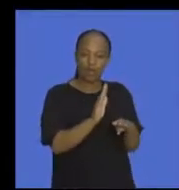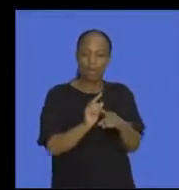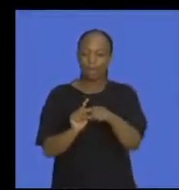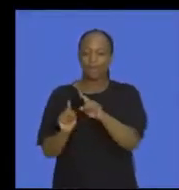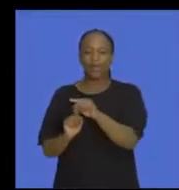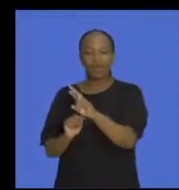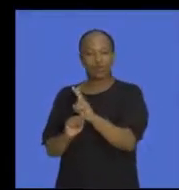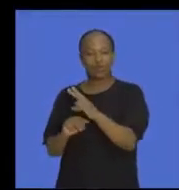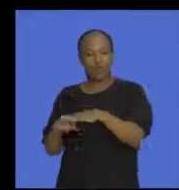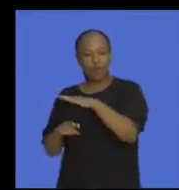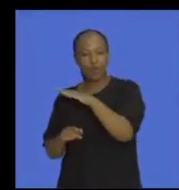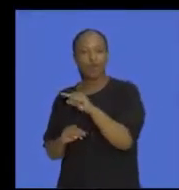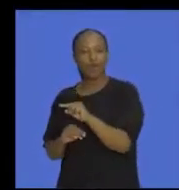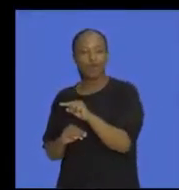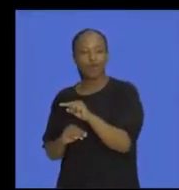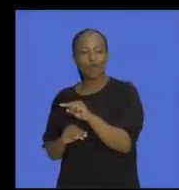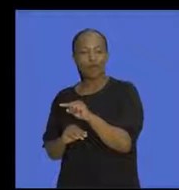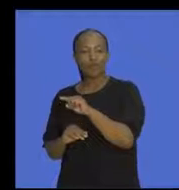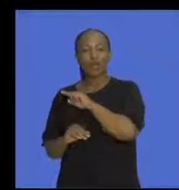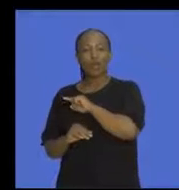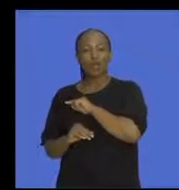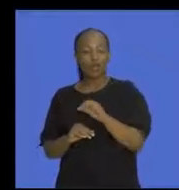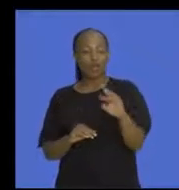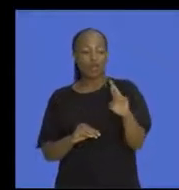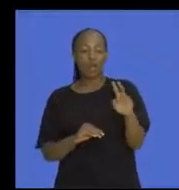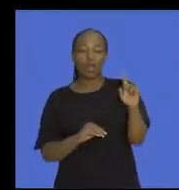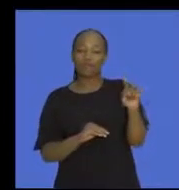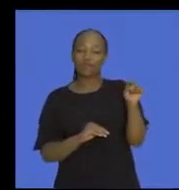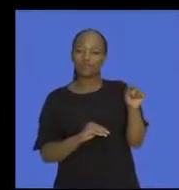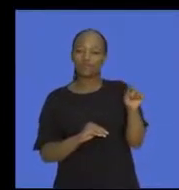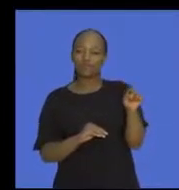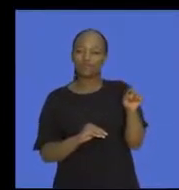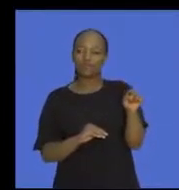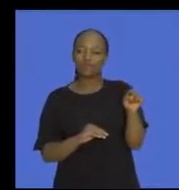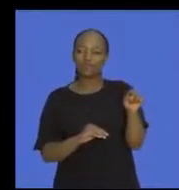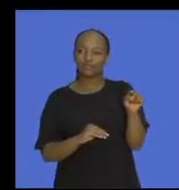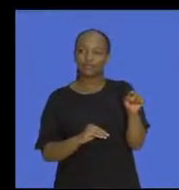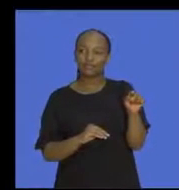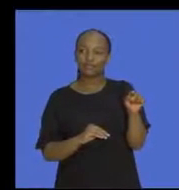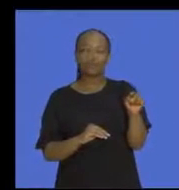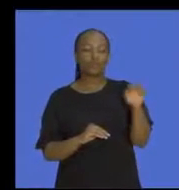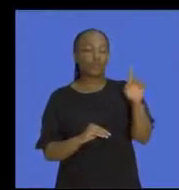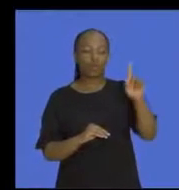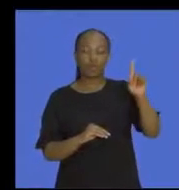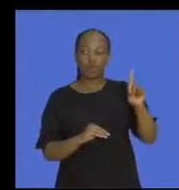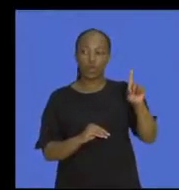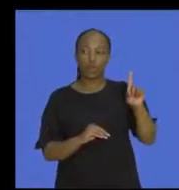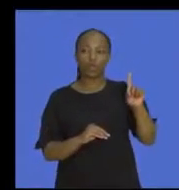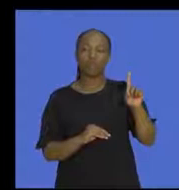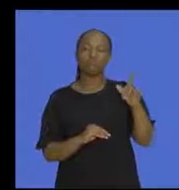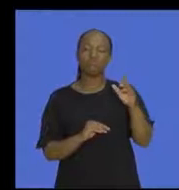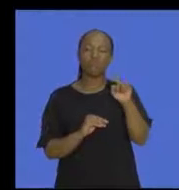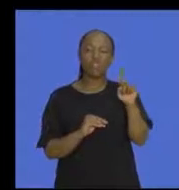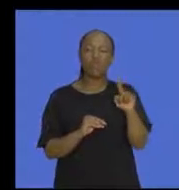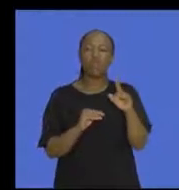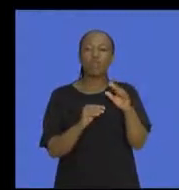less than R2, okay? Because R1 is less than R2, or R1 is